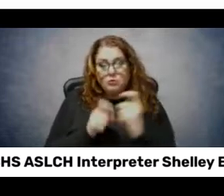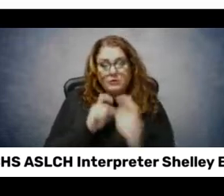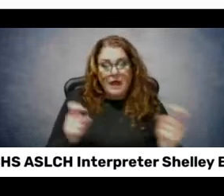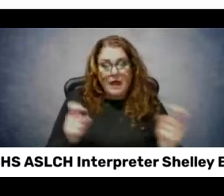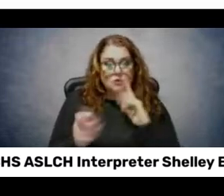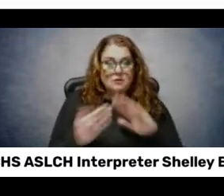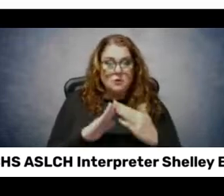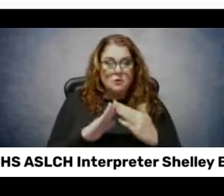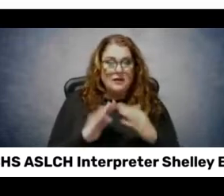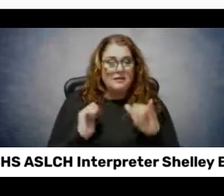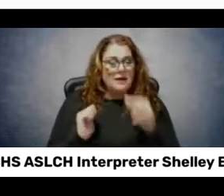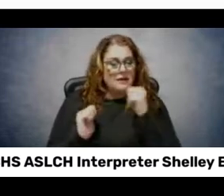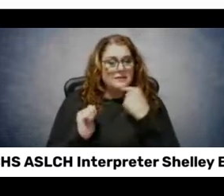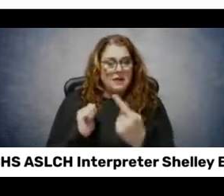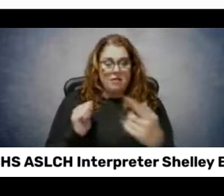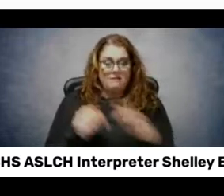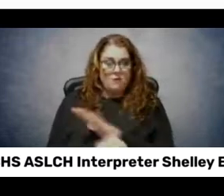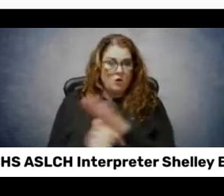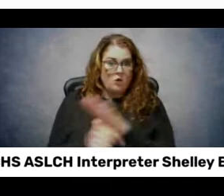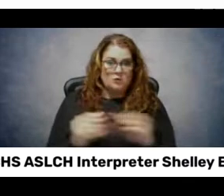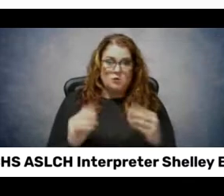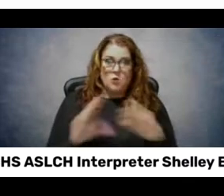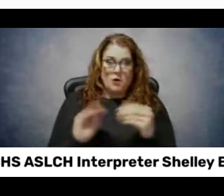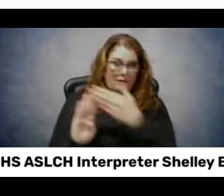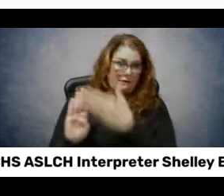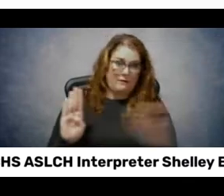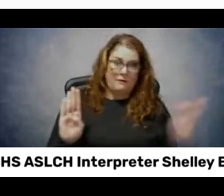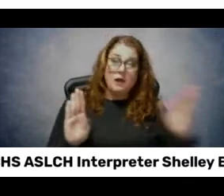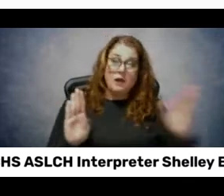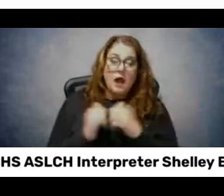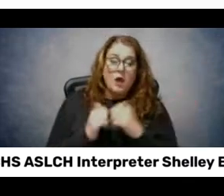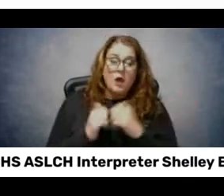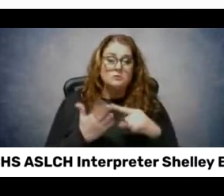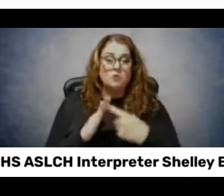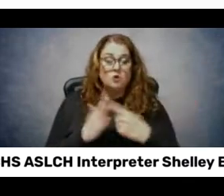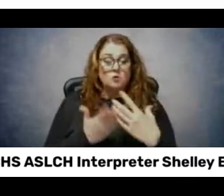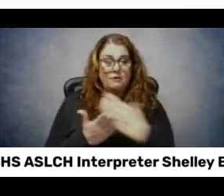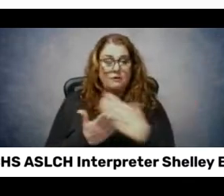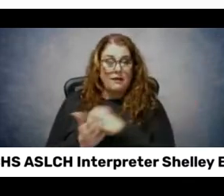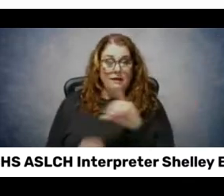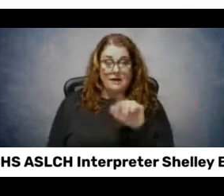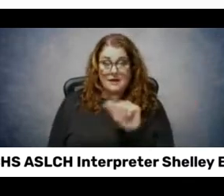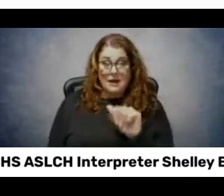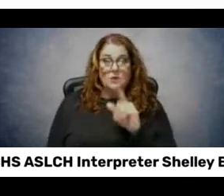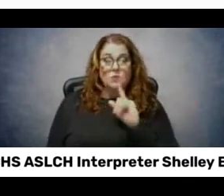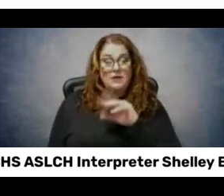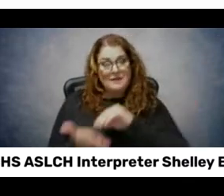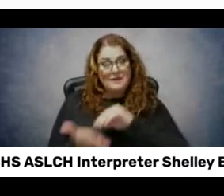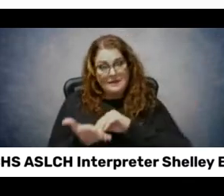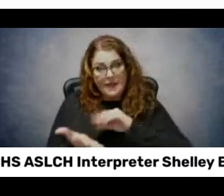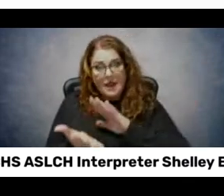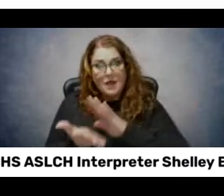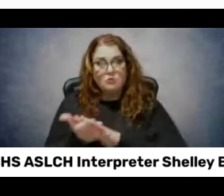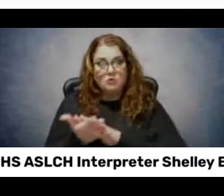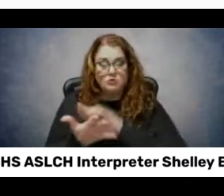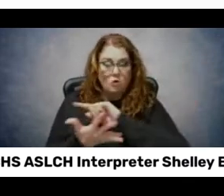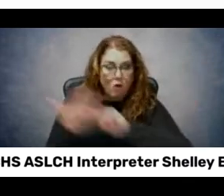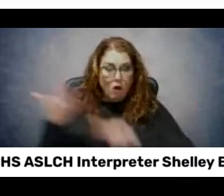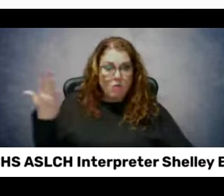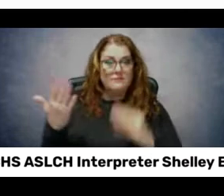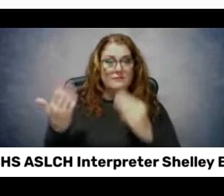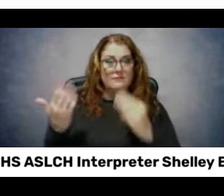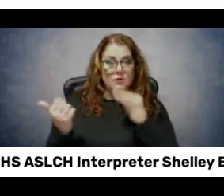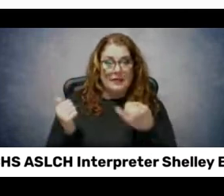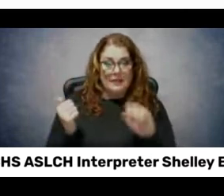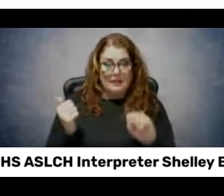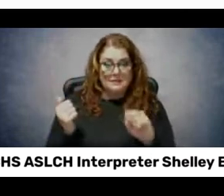but that doesn't tell the whole story. And so how do we start to collect data that really captures all that food is